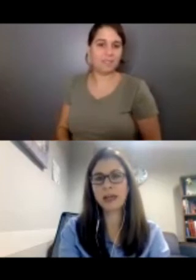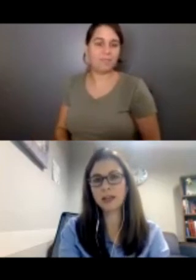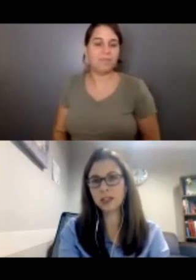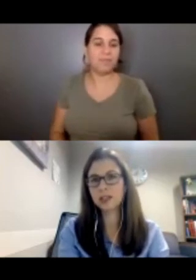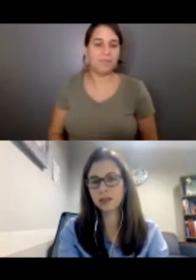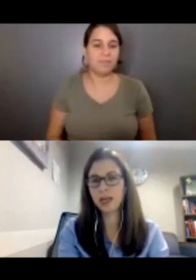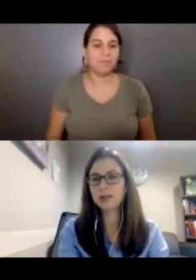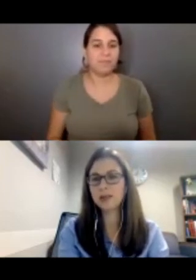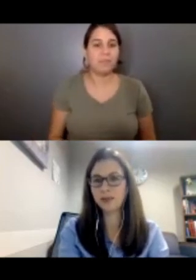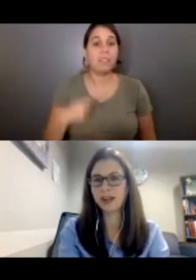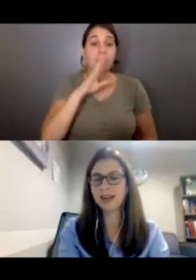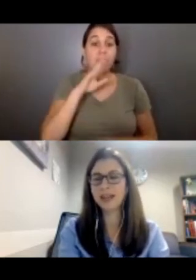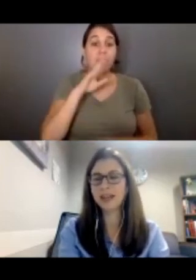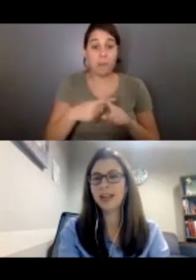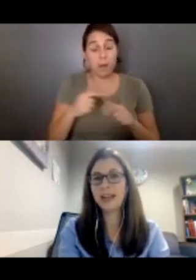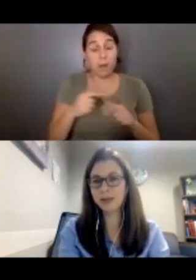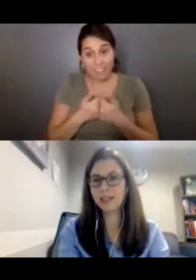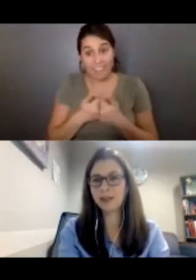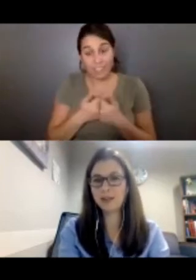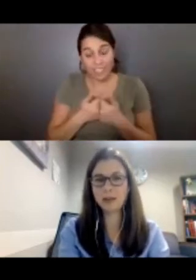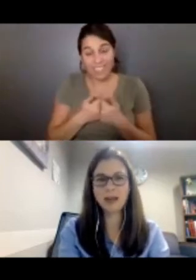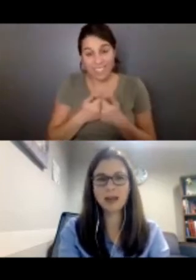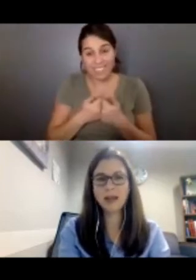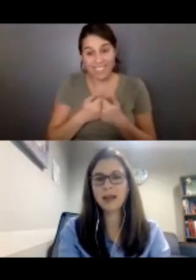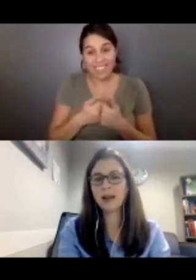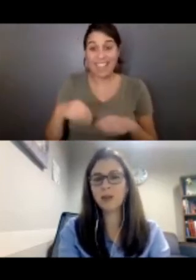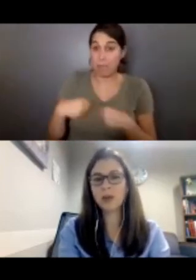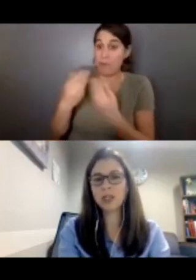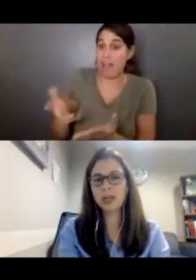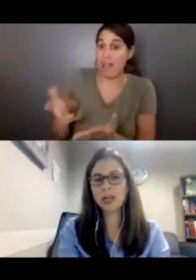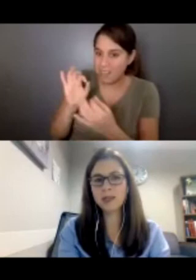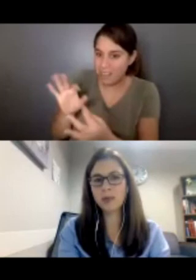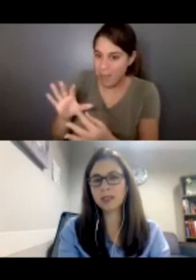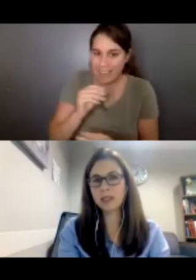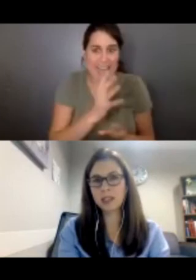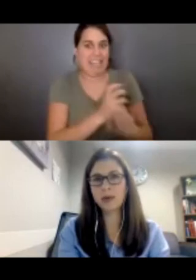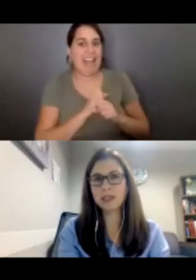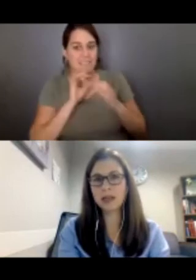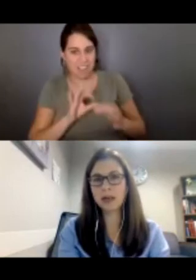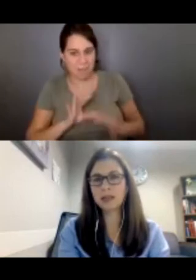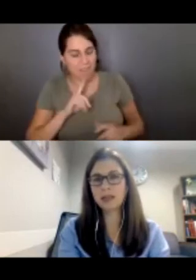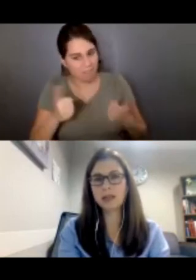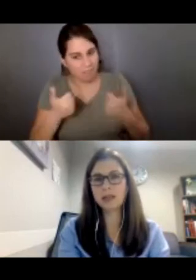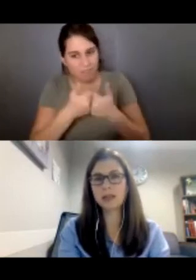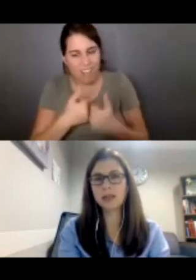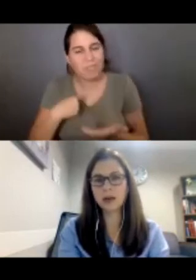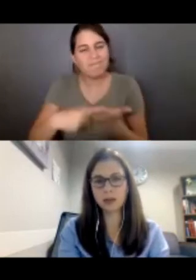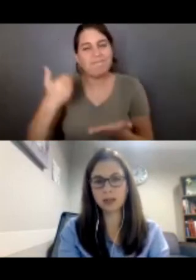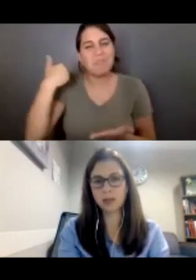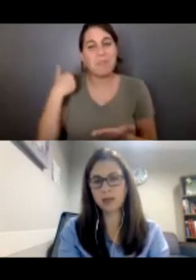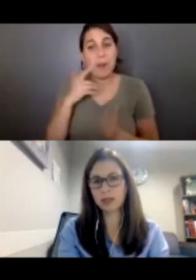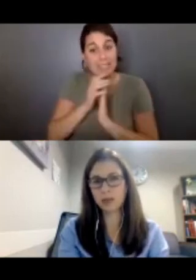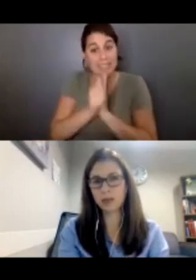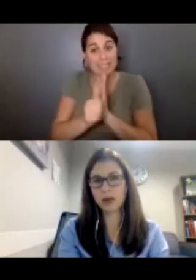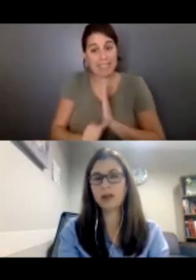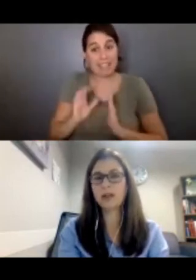the challenge sometimes of providing and receiving feedback, which ties to what we discussed previously about skills that our coaches can